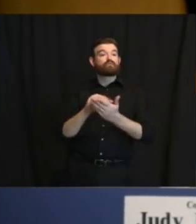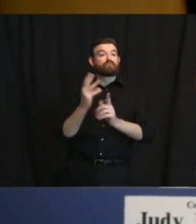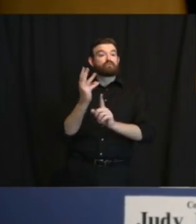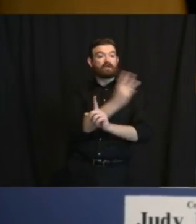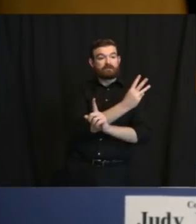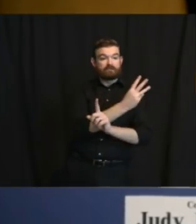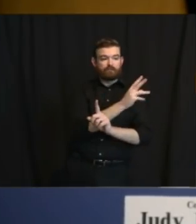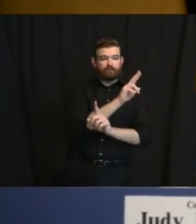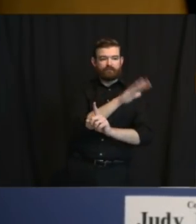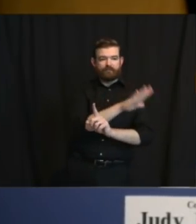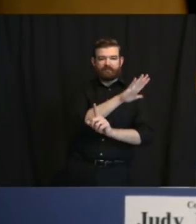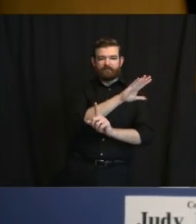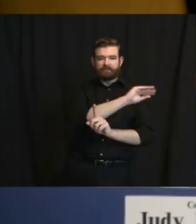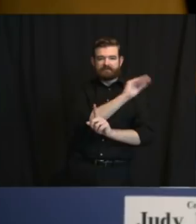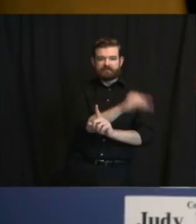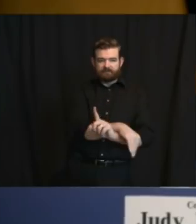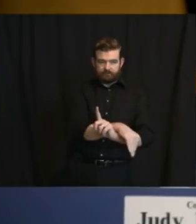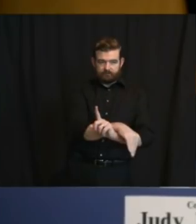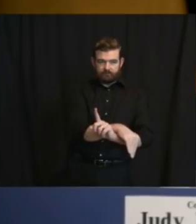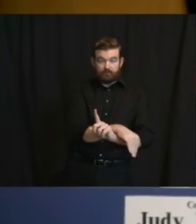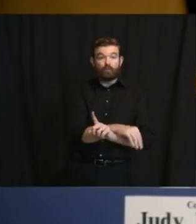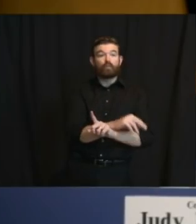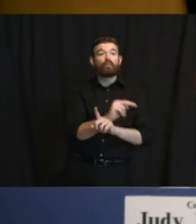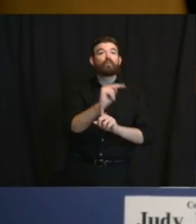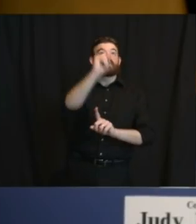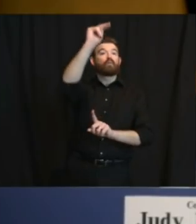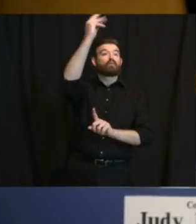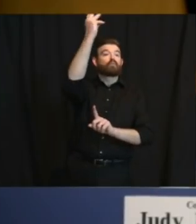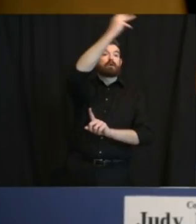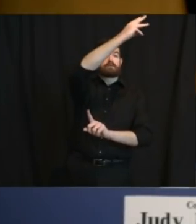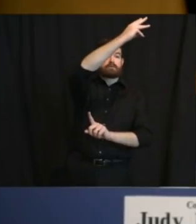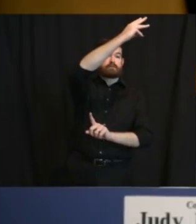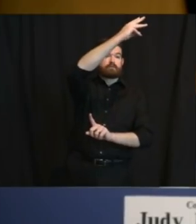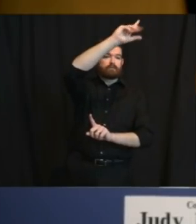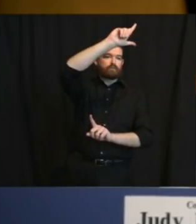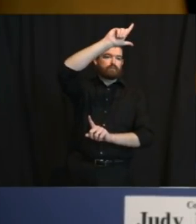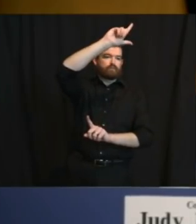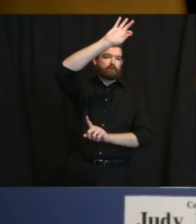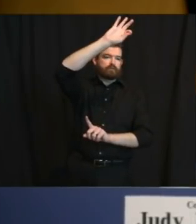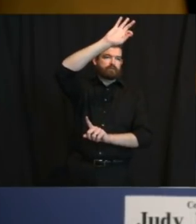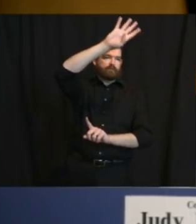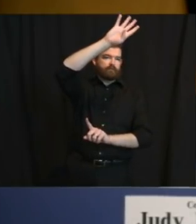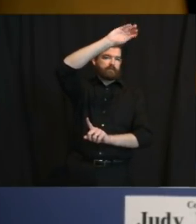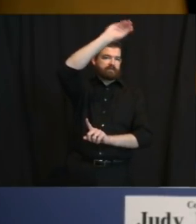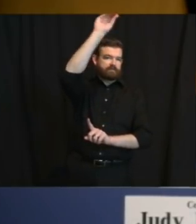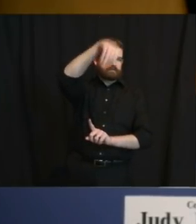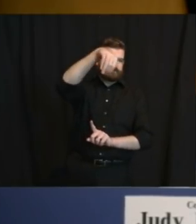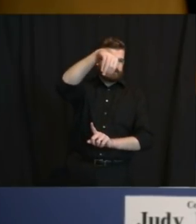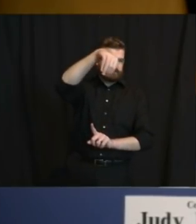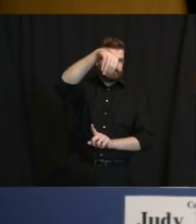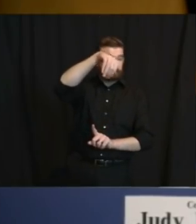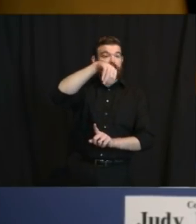35.5%. The Northwest region, 29.4%. Central East,